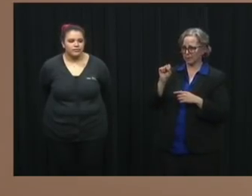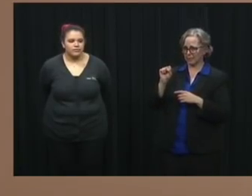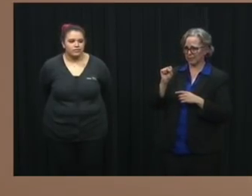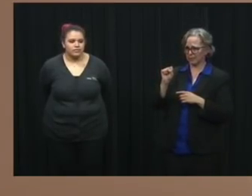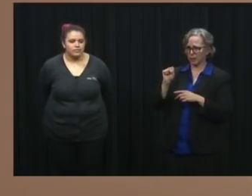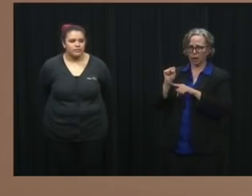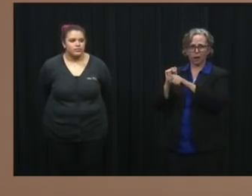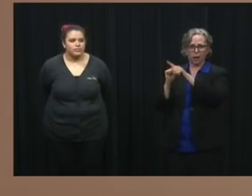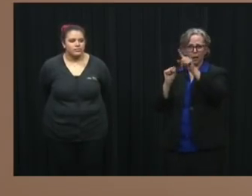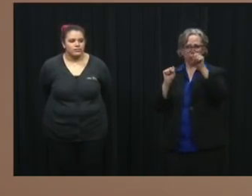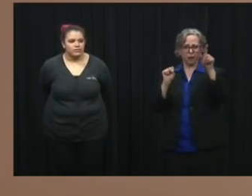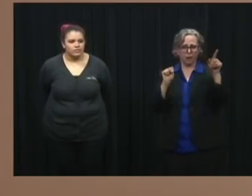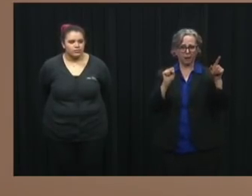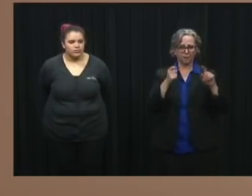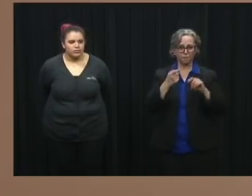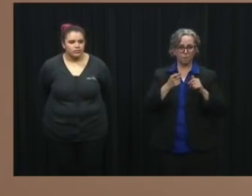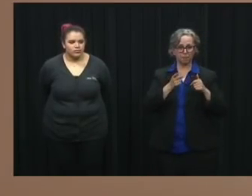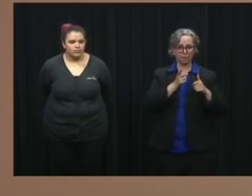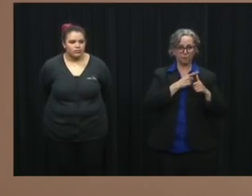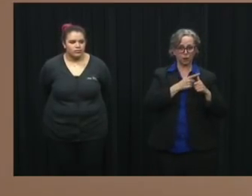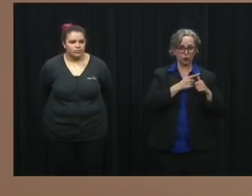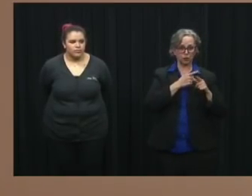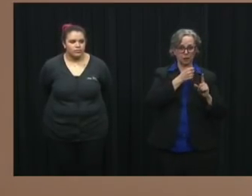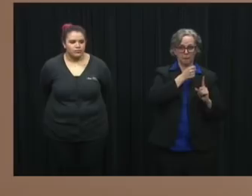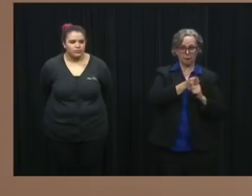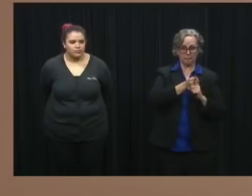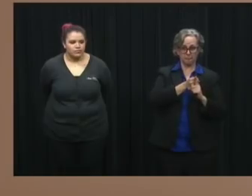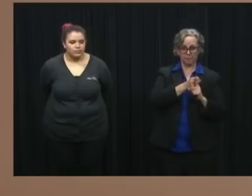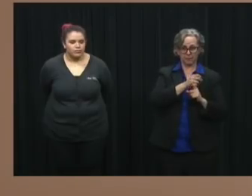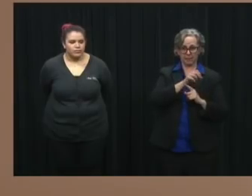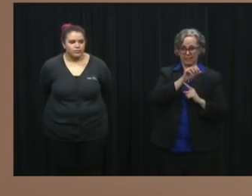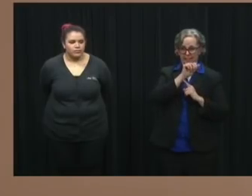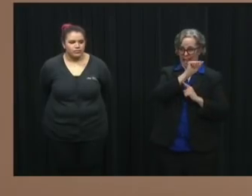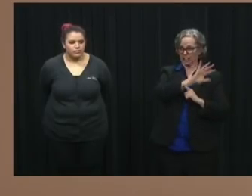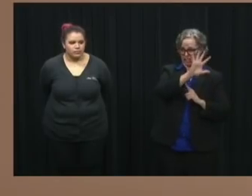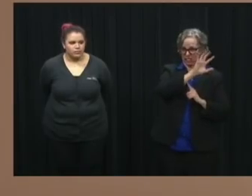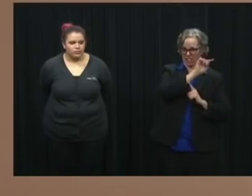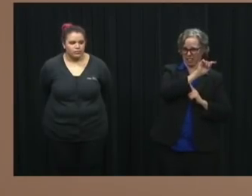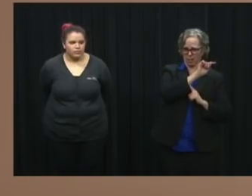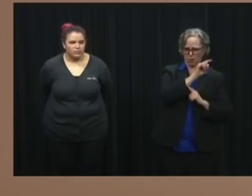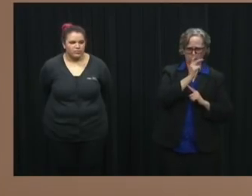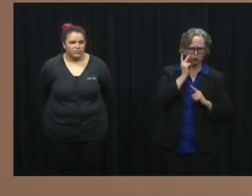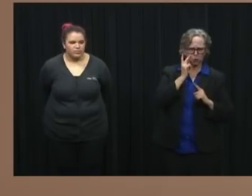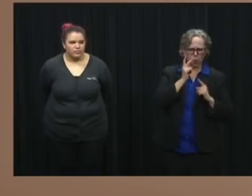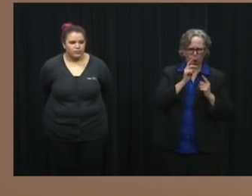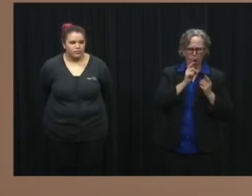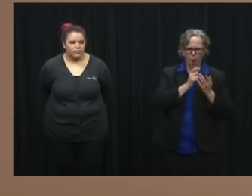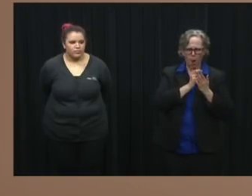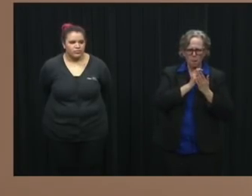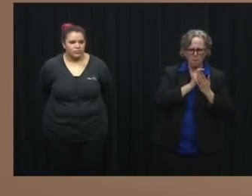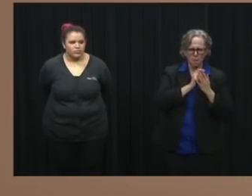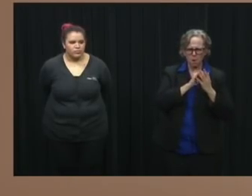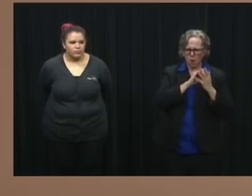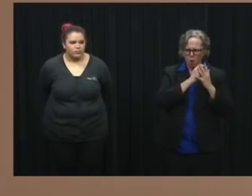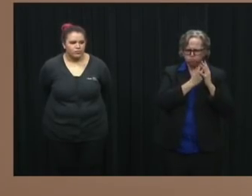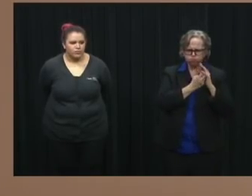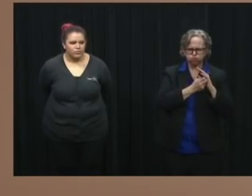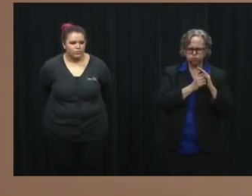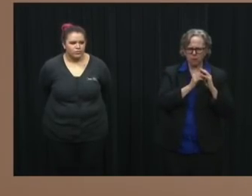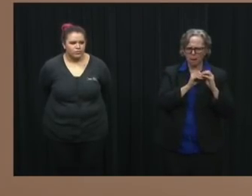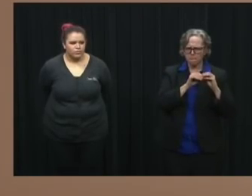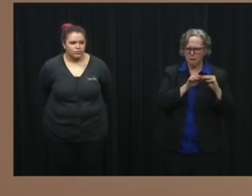initial start in Asia, you saw that intensity in Wuhan and then the spread throughout the country. The more time and the